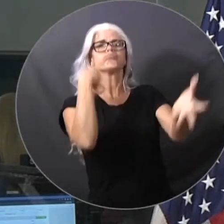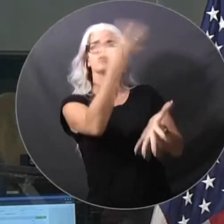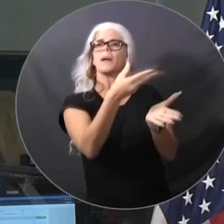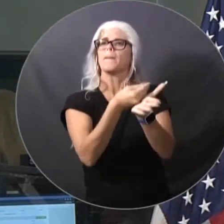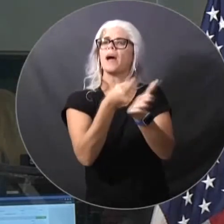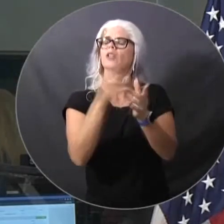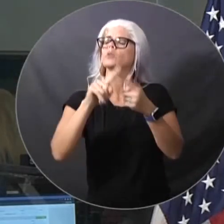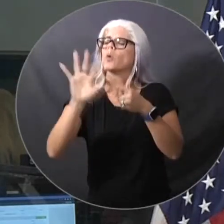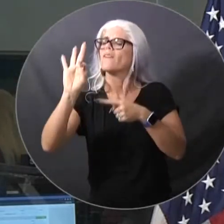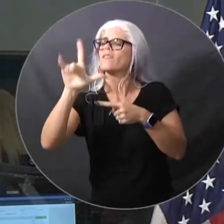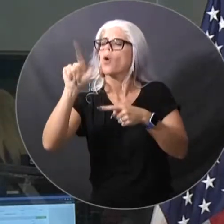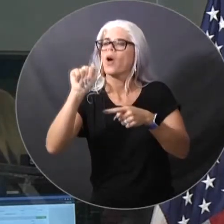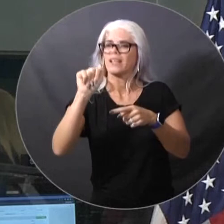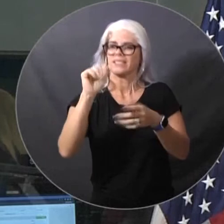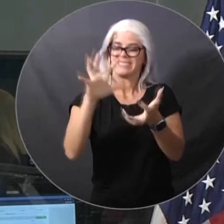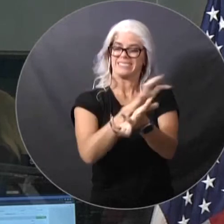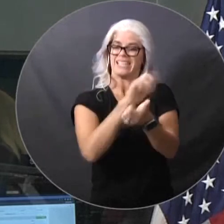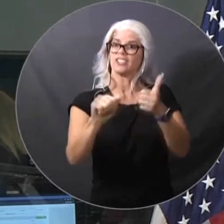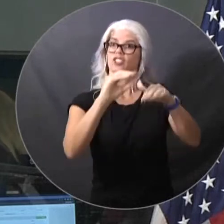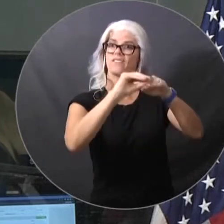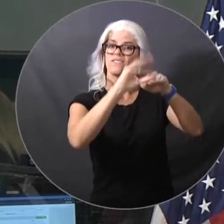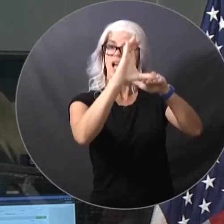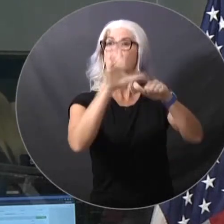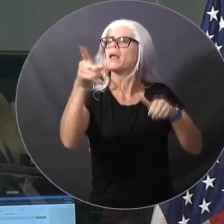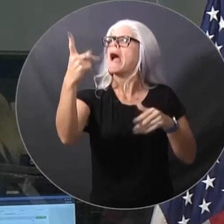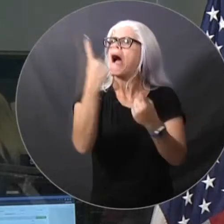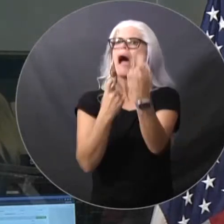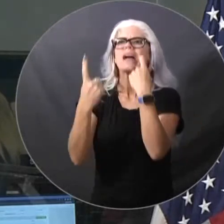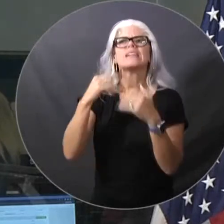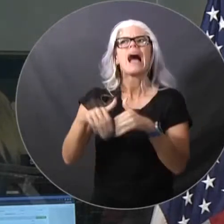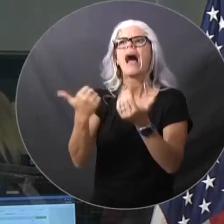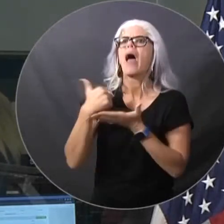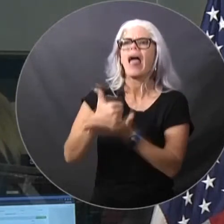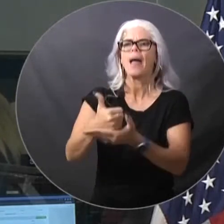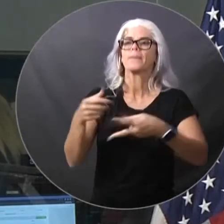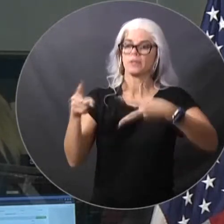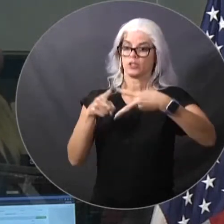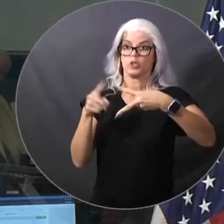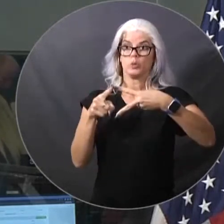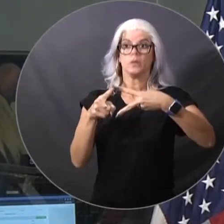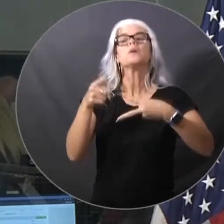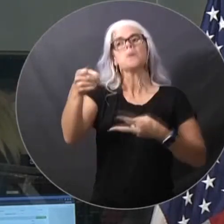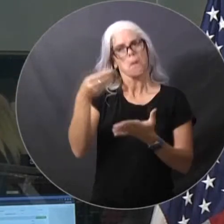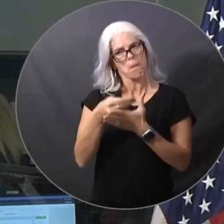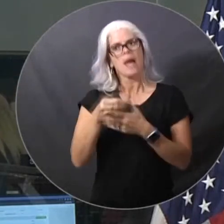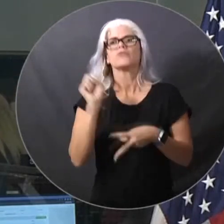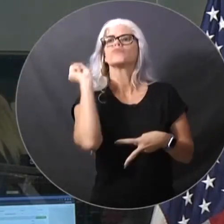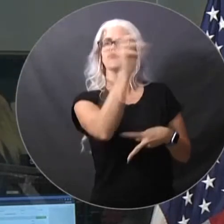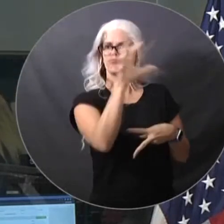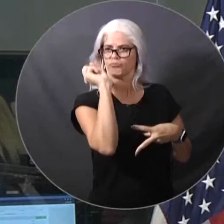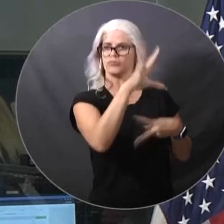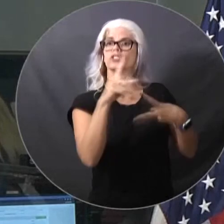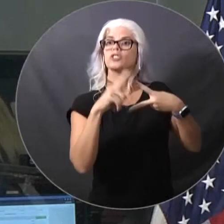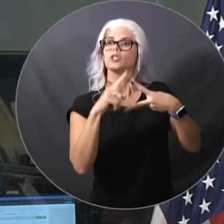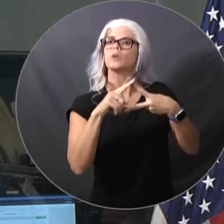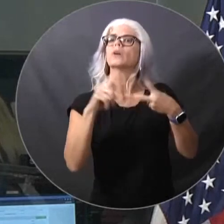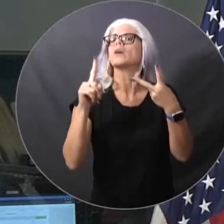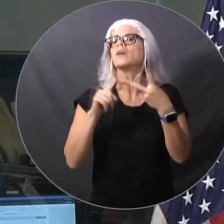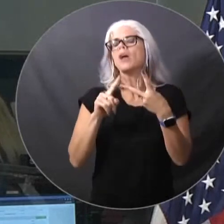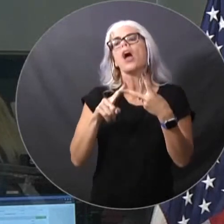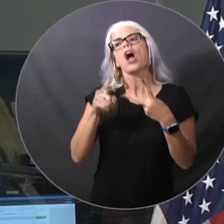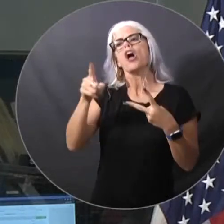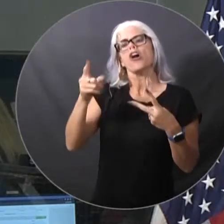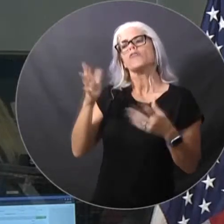And there's really two things you can do. One, send some donations, money. The other can be donate your time. What's